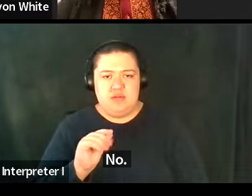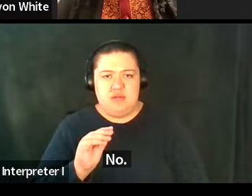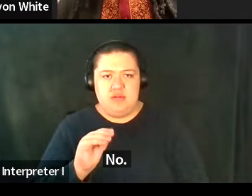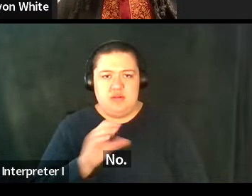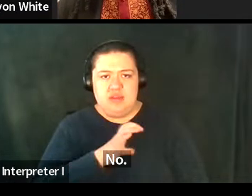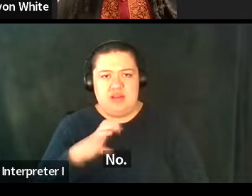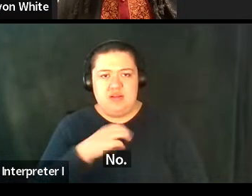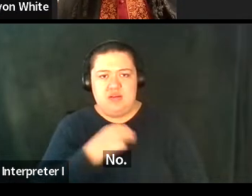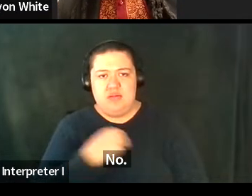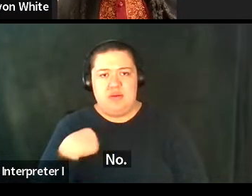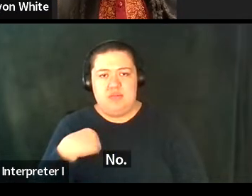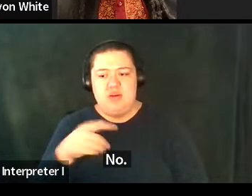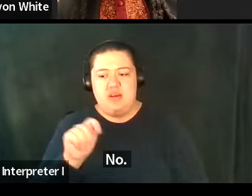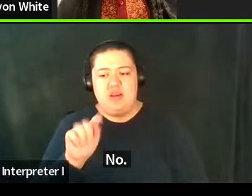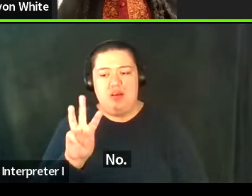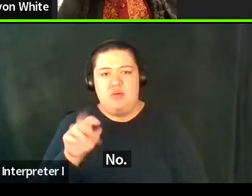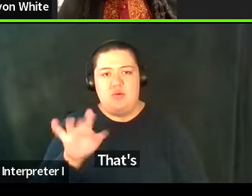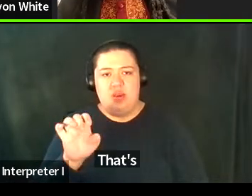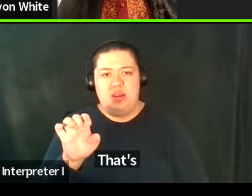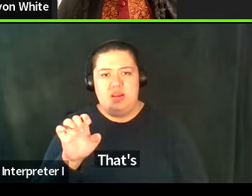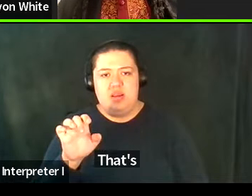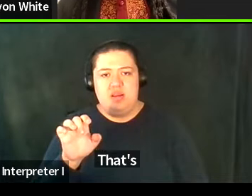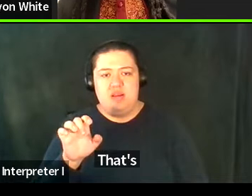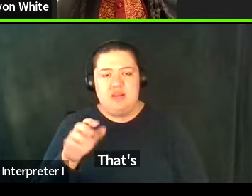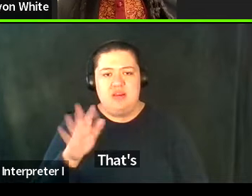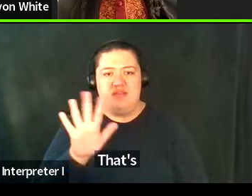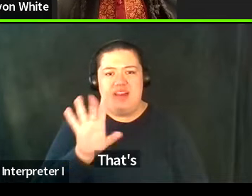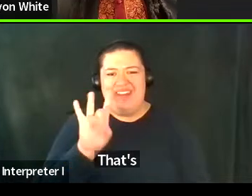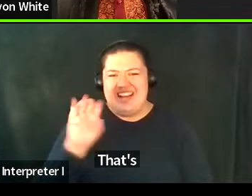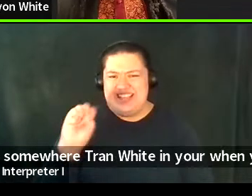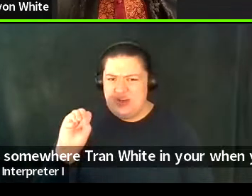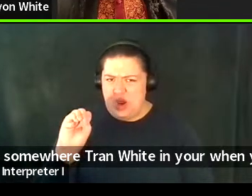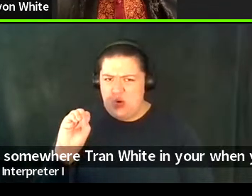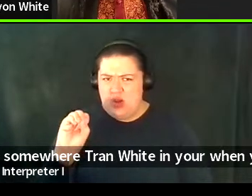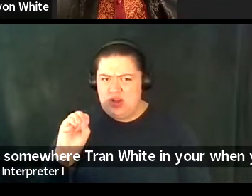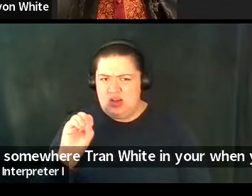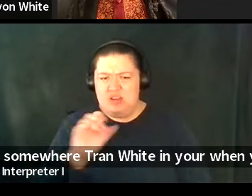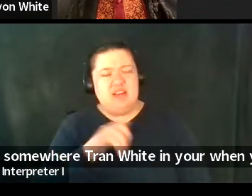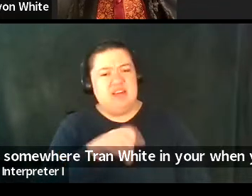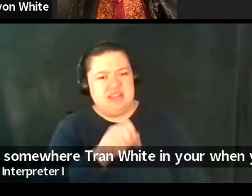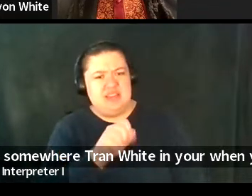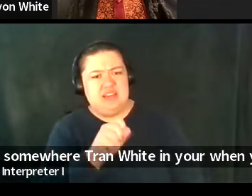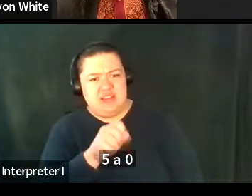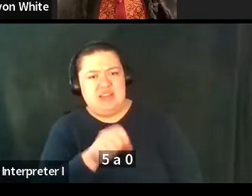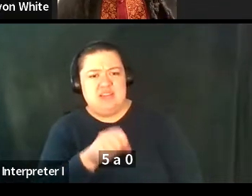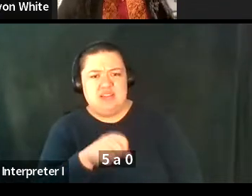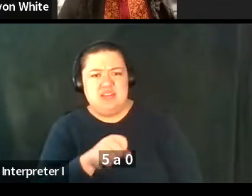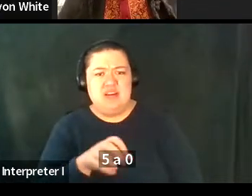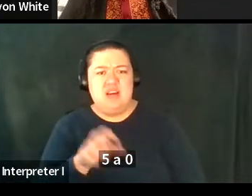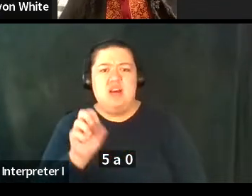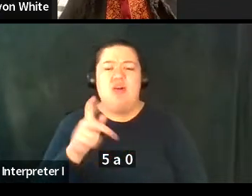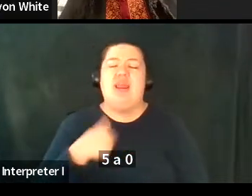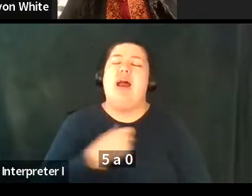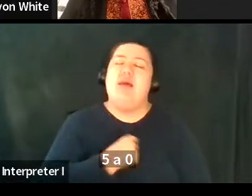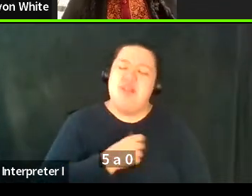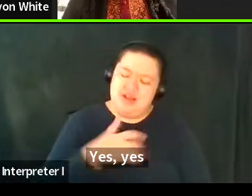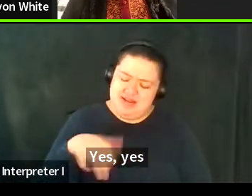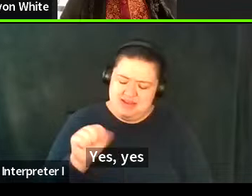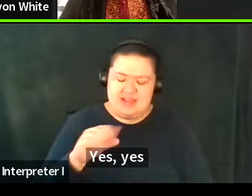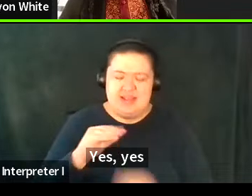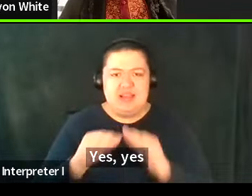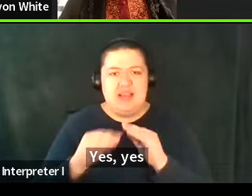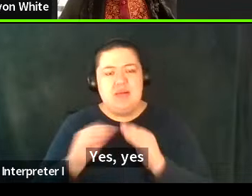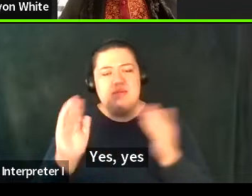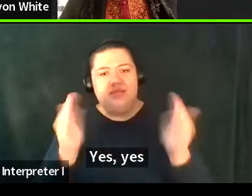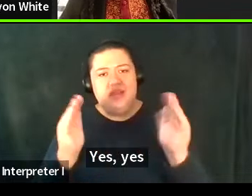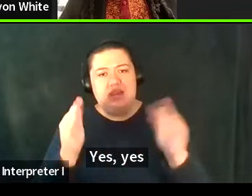Councilmember Trayon White, in your, when you, 580? yes, yes. Okay, I'm sorry. Yes, this amendment mirrors the